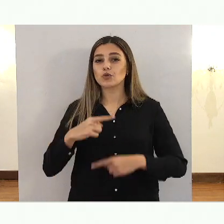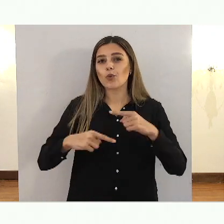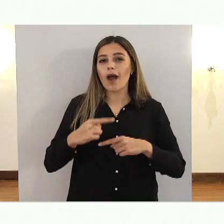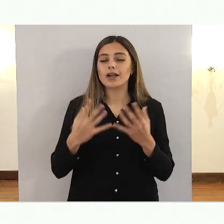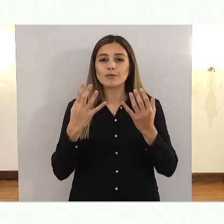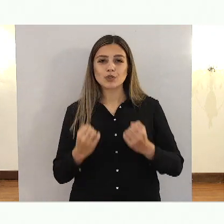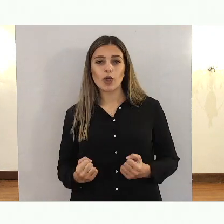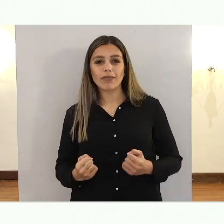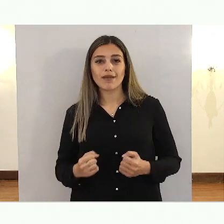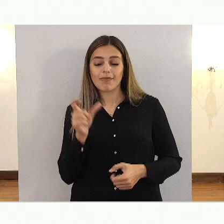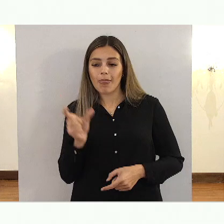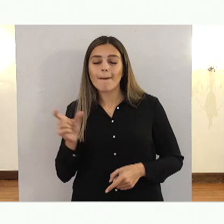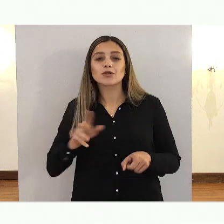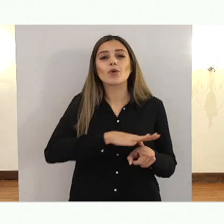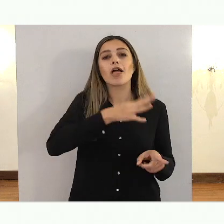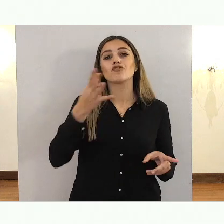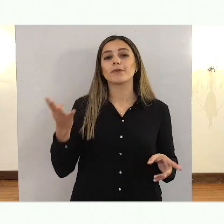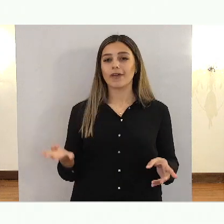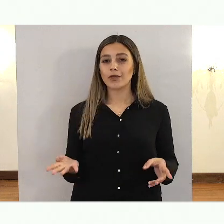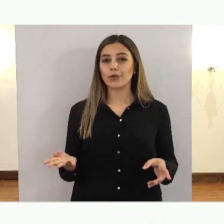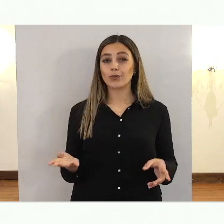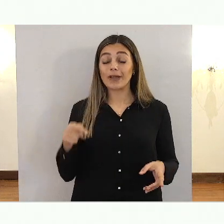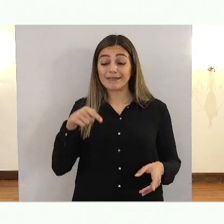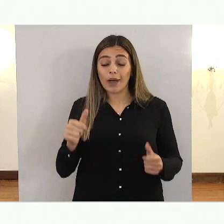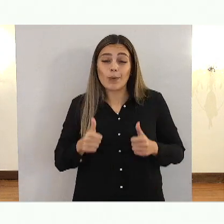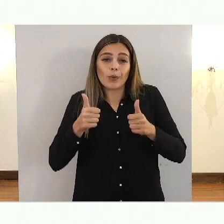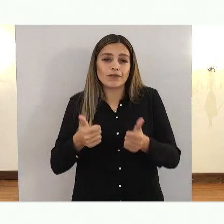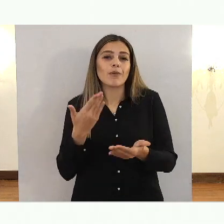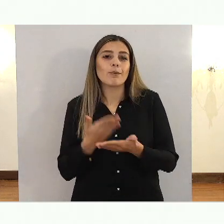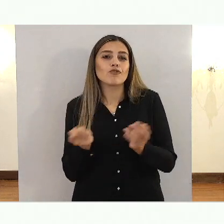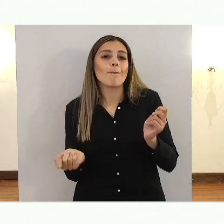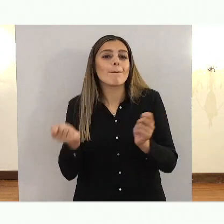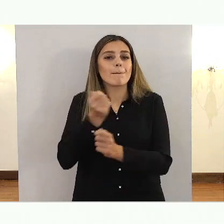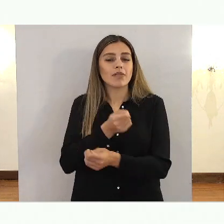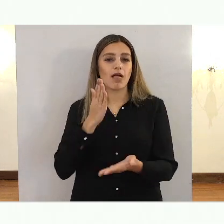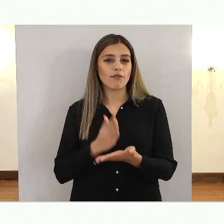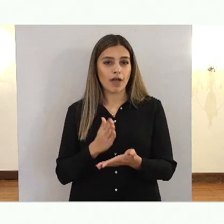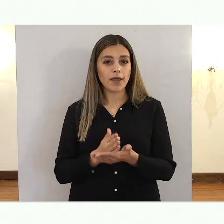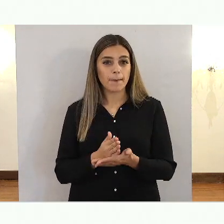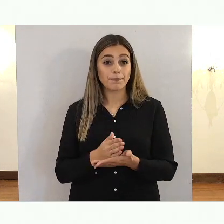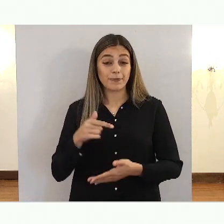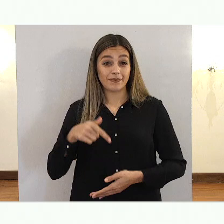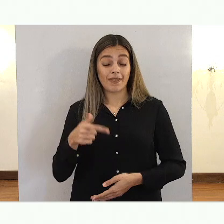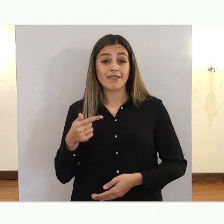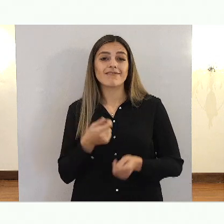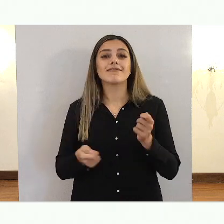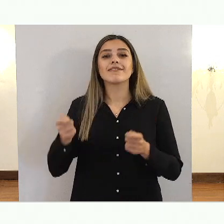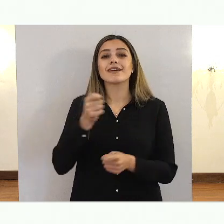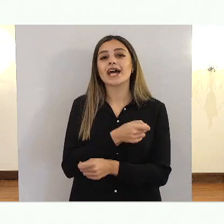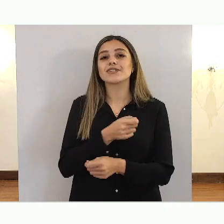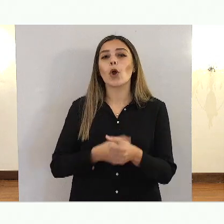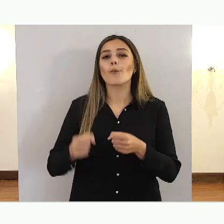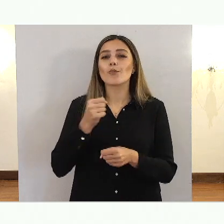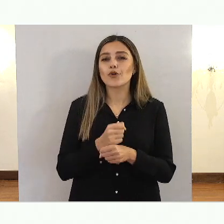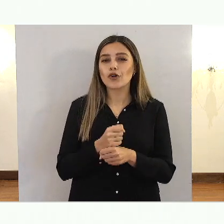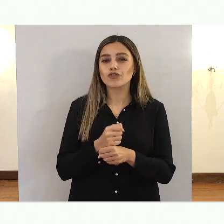LGBTIQ persons is what brings about lasting change. This Transform Project partnered a number of